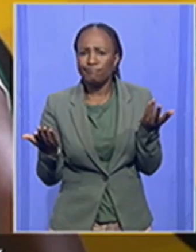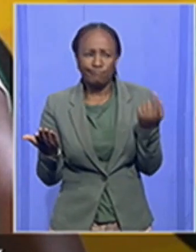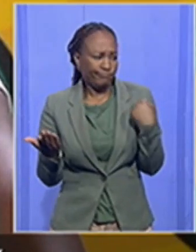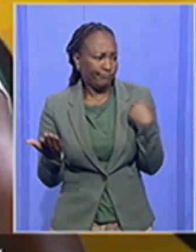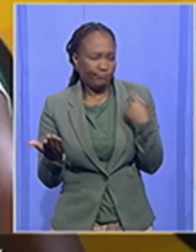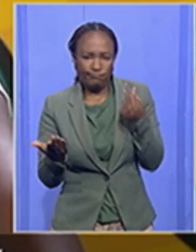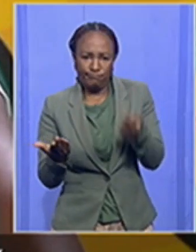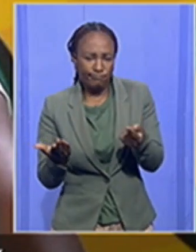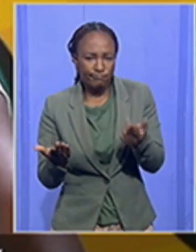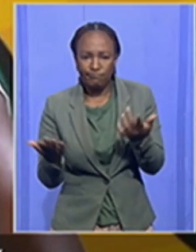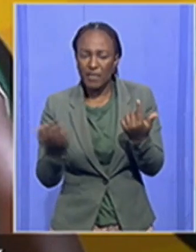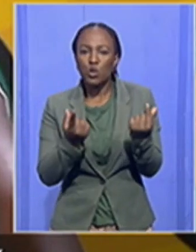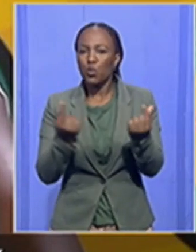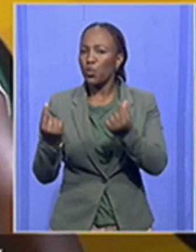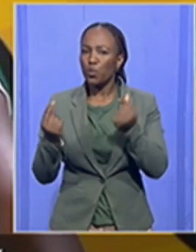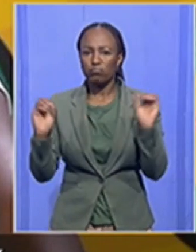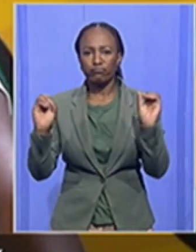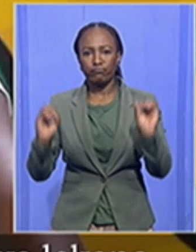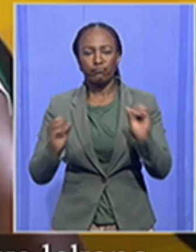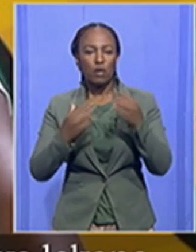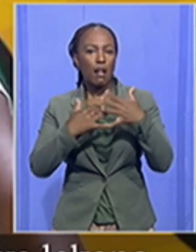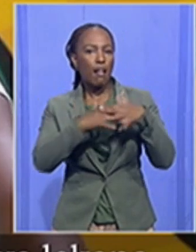met and have not materialized.